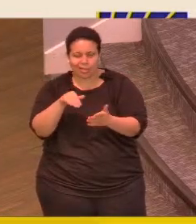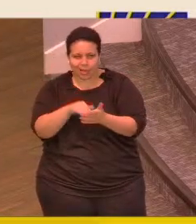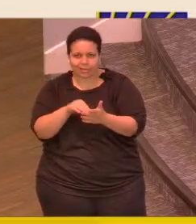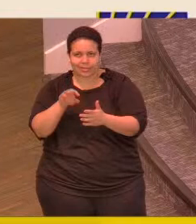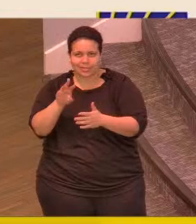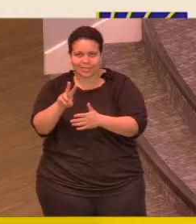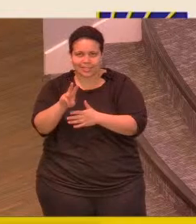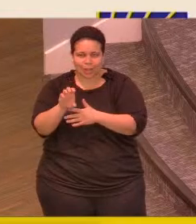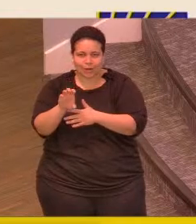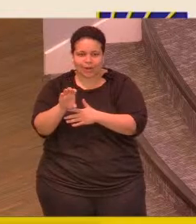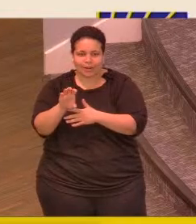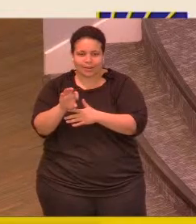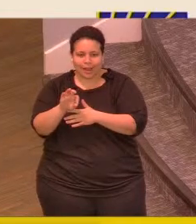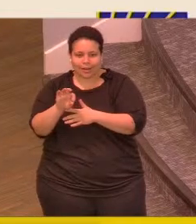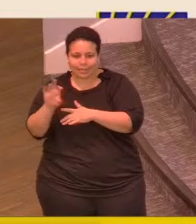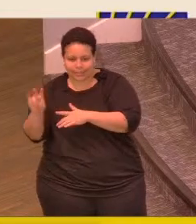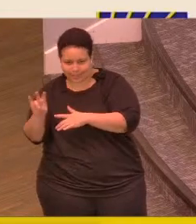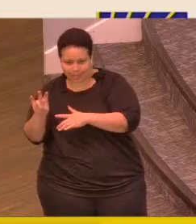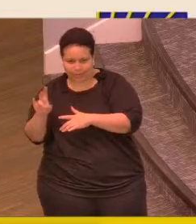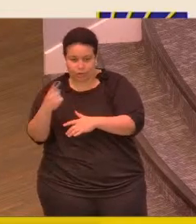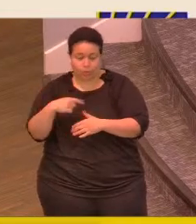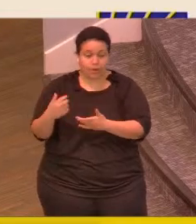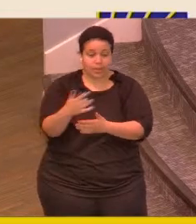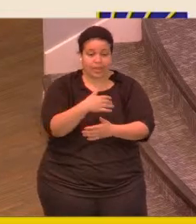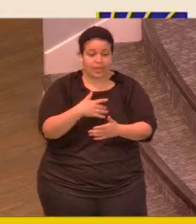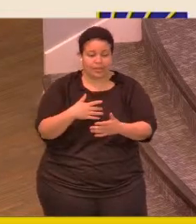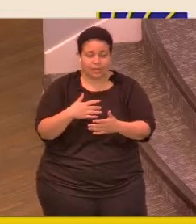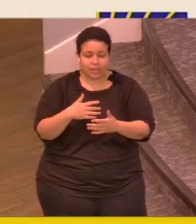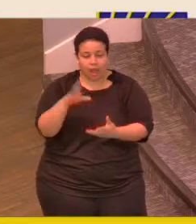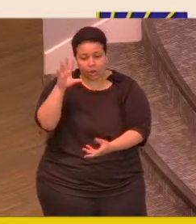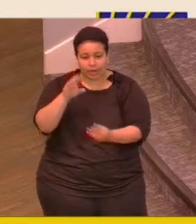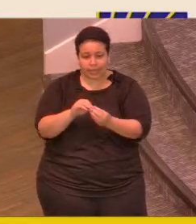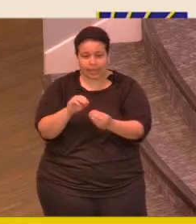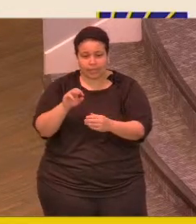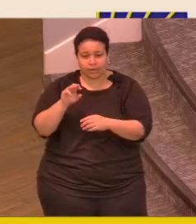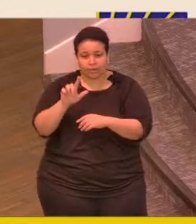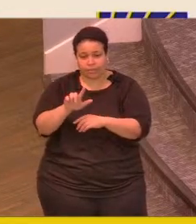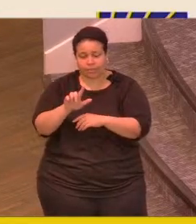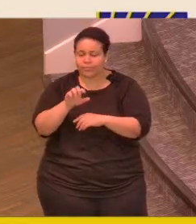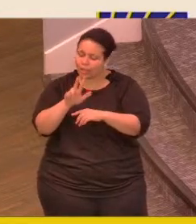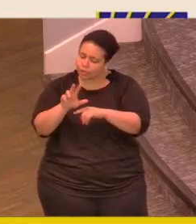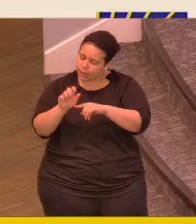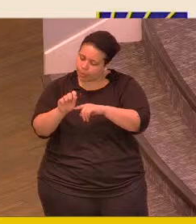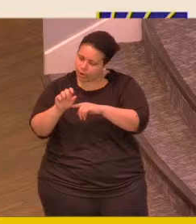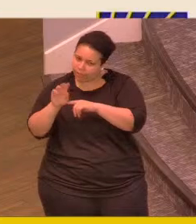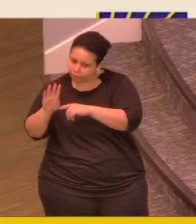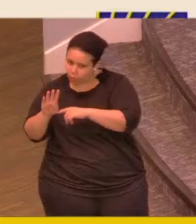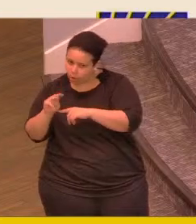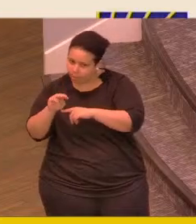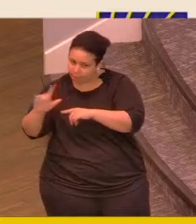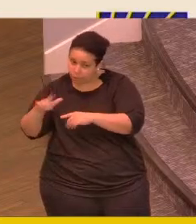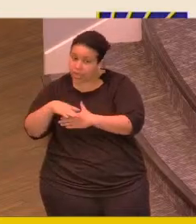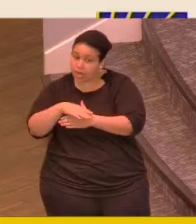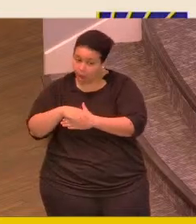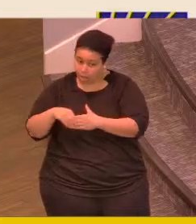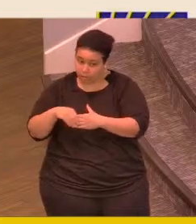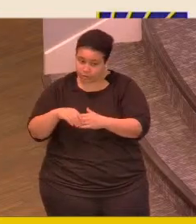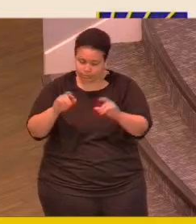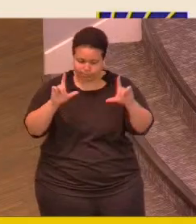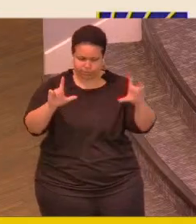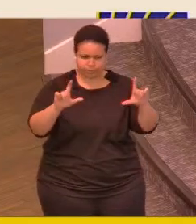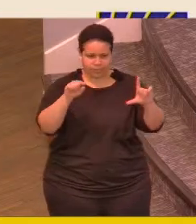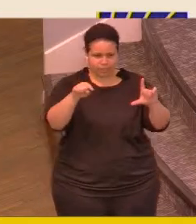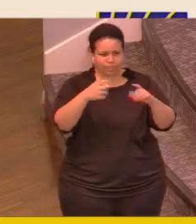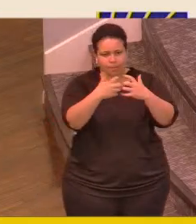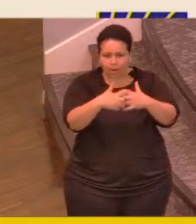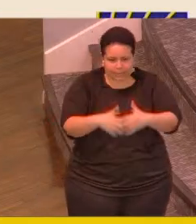We're getting a total of $3.4 million to cover those positions. This slide is just a breakdown of